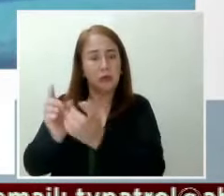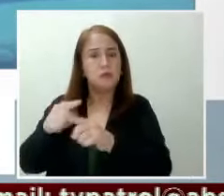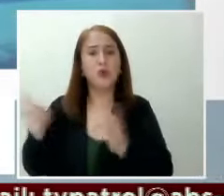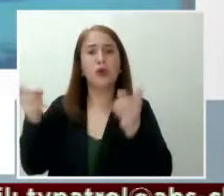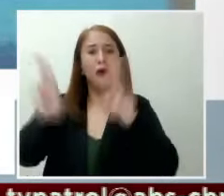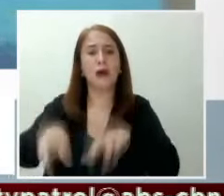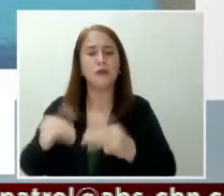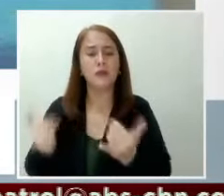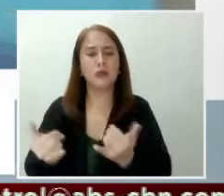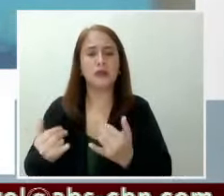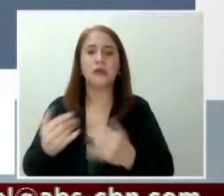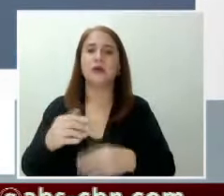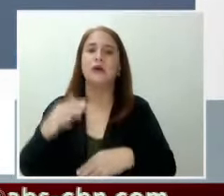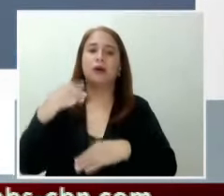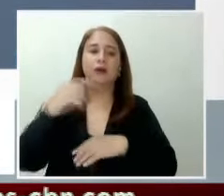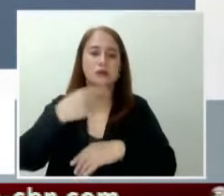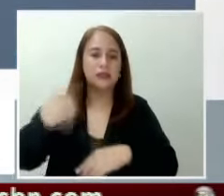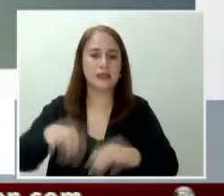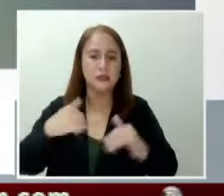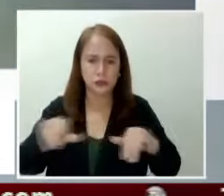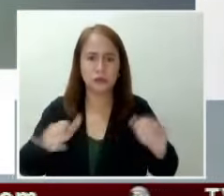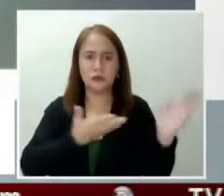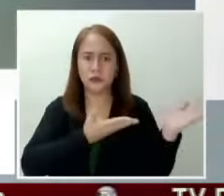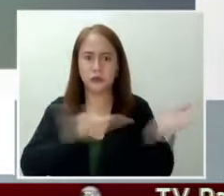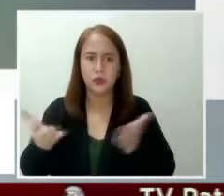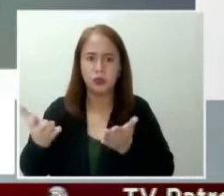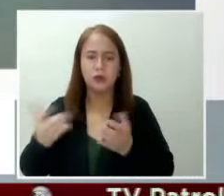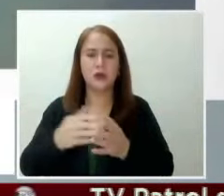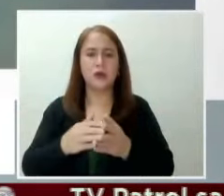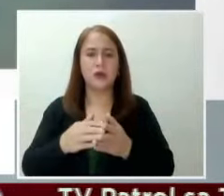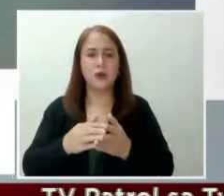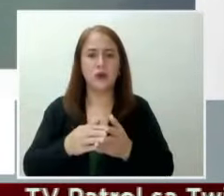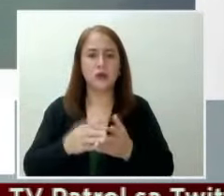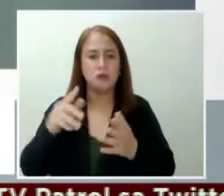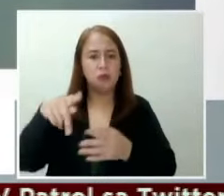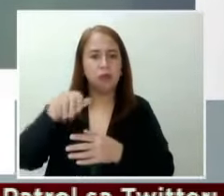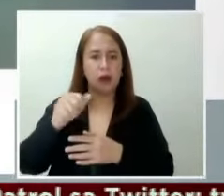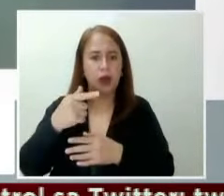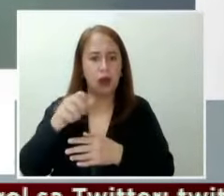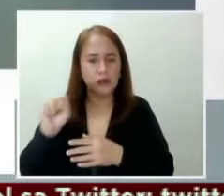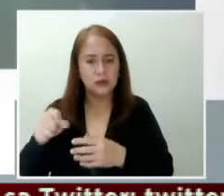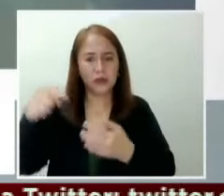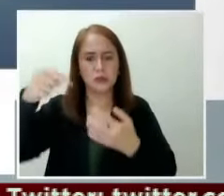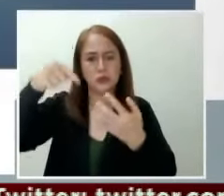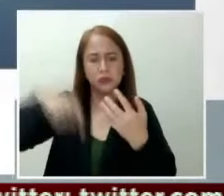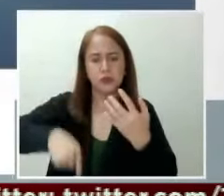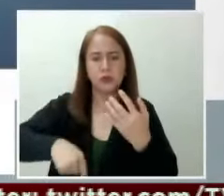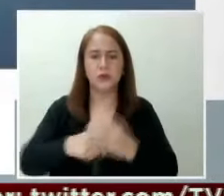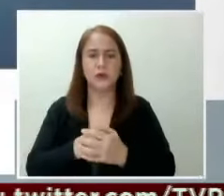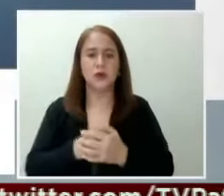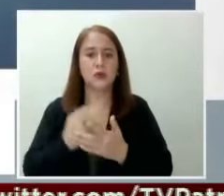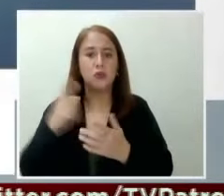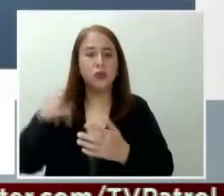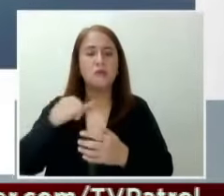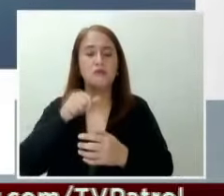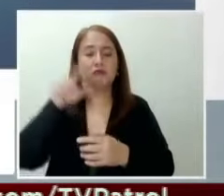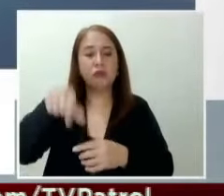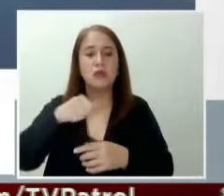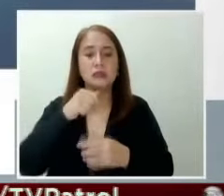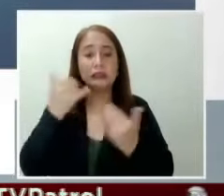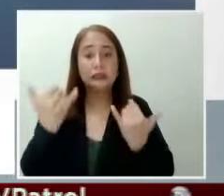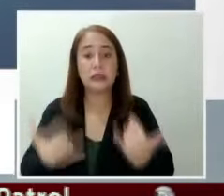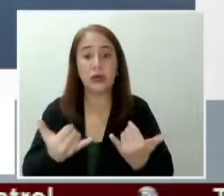China still sent its maritime militia to Pag-asa. It has not deterred China. We should now up